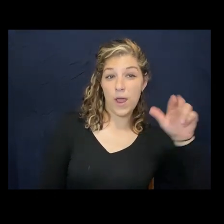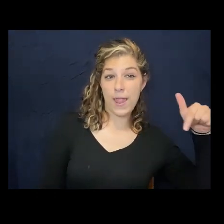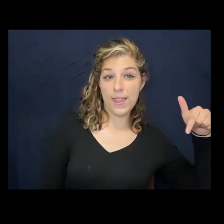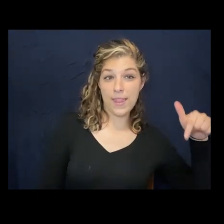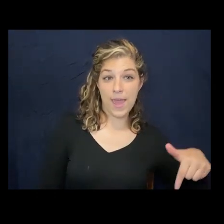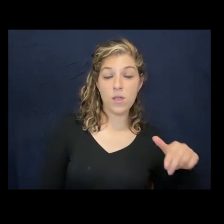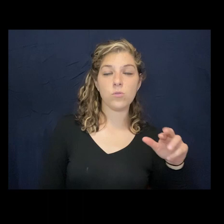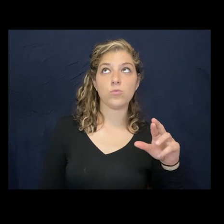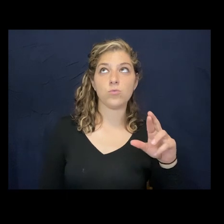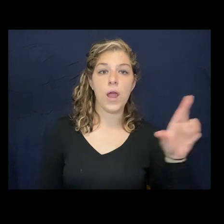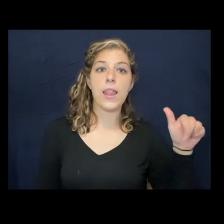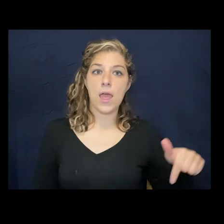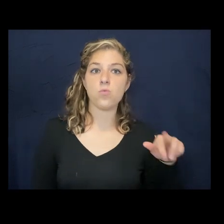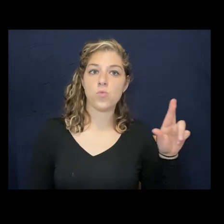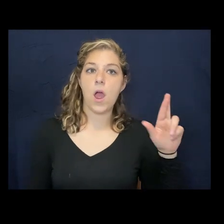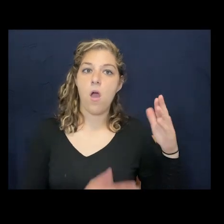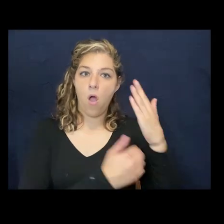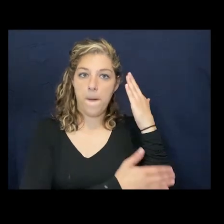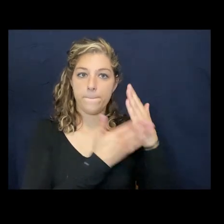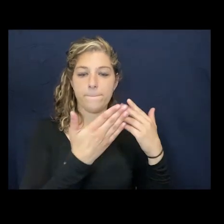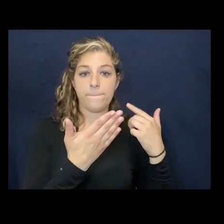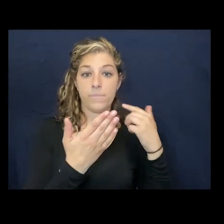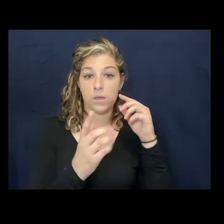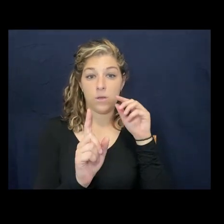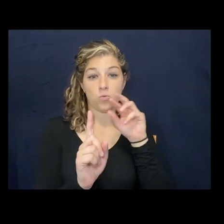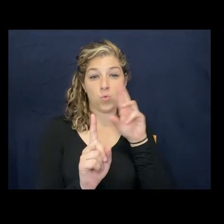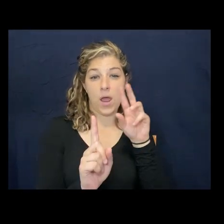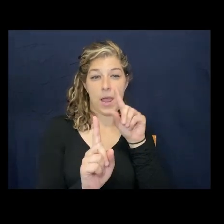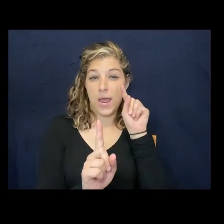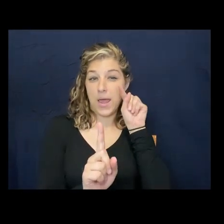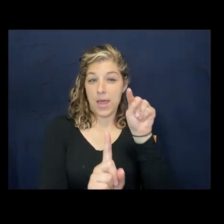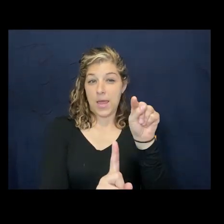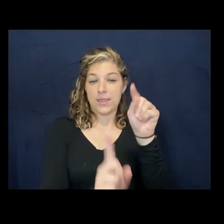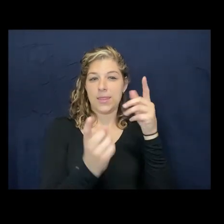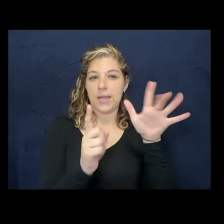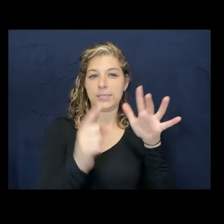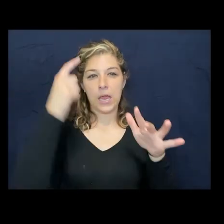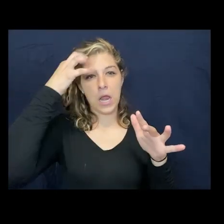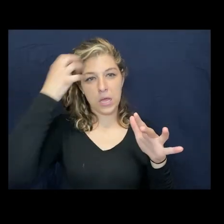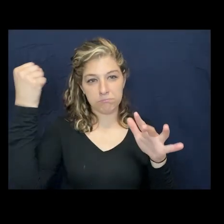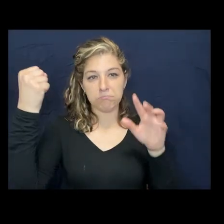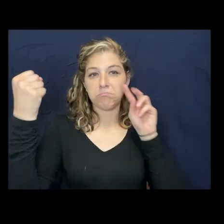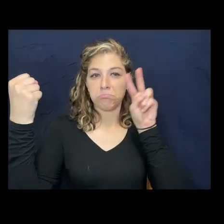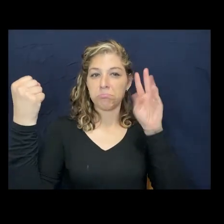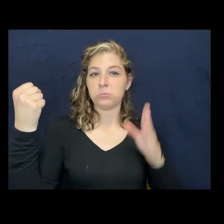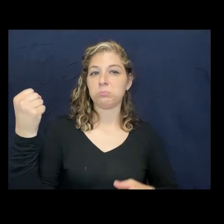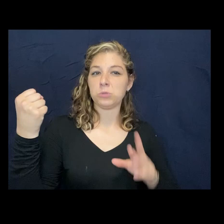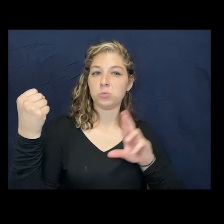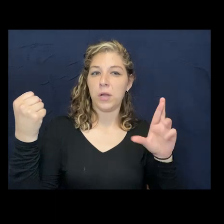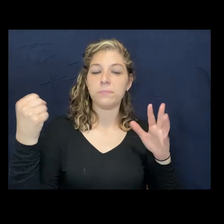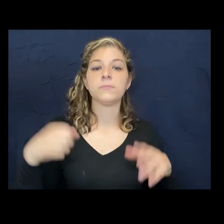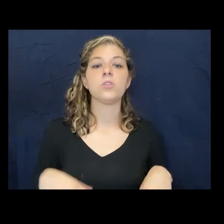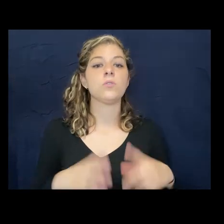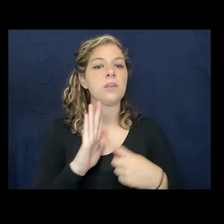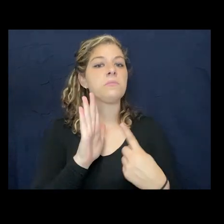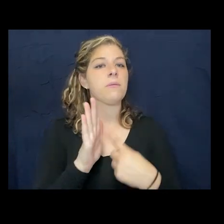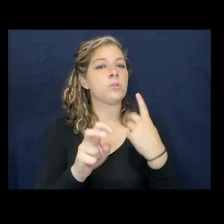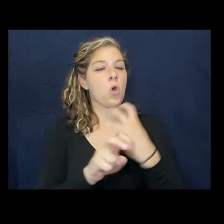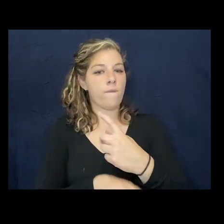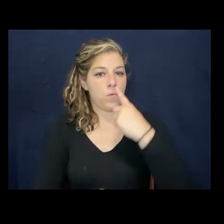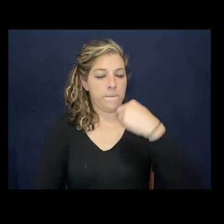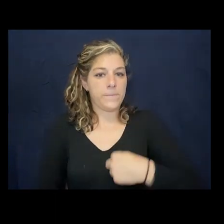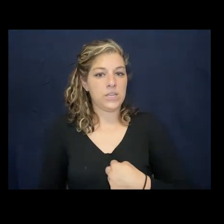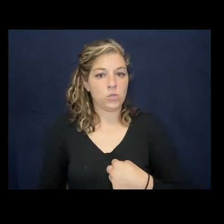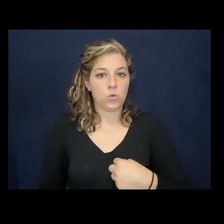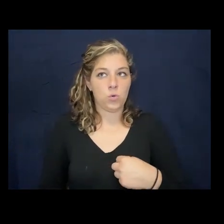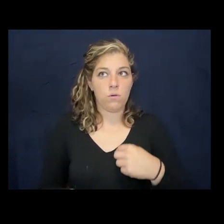and right arm. I only see out of the right side of each eye, so sometimes it's harder